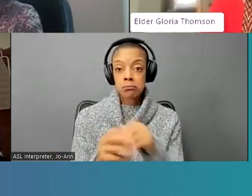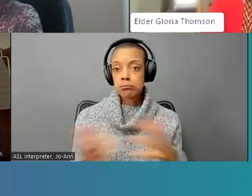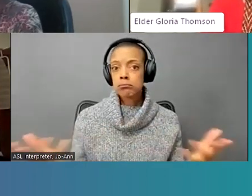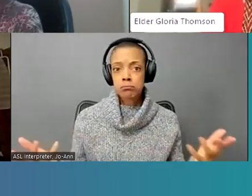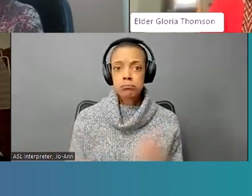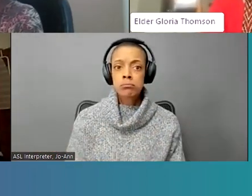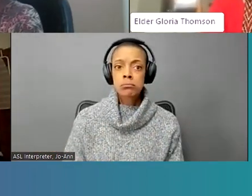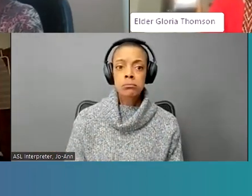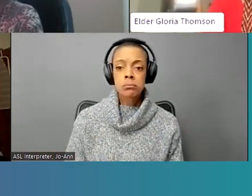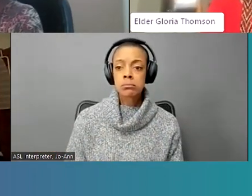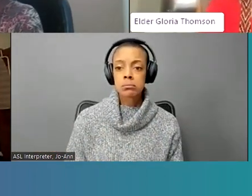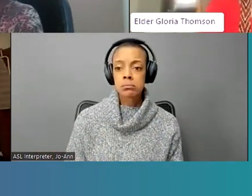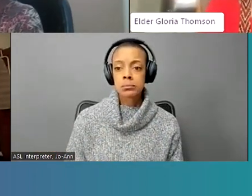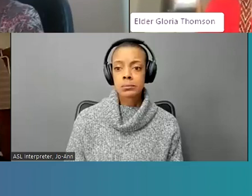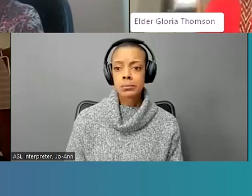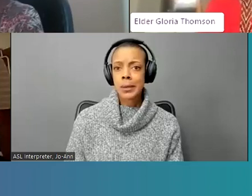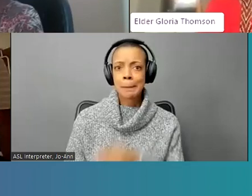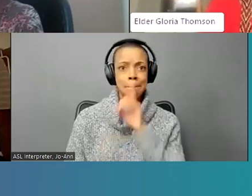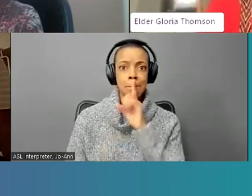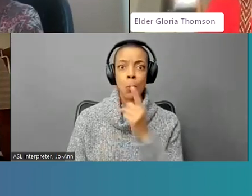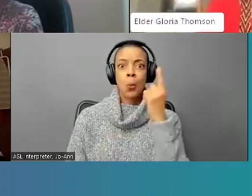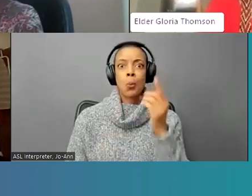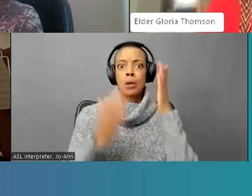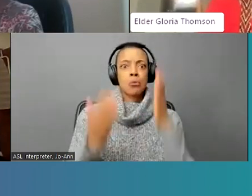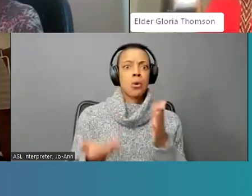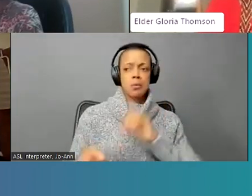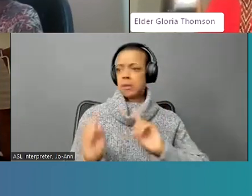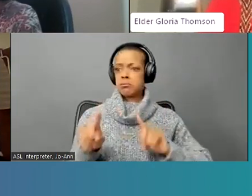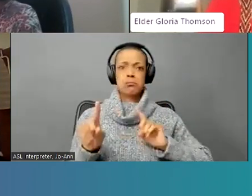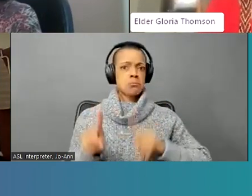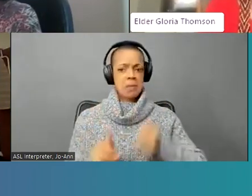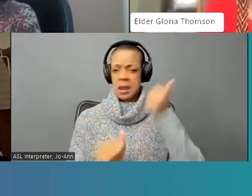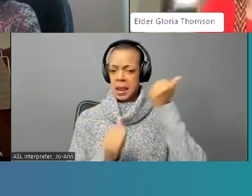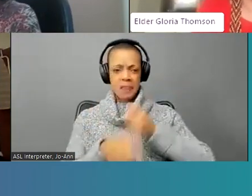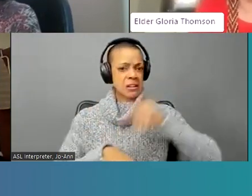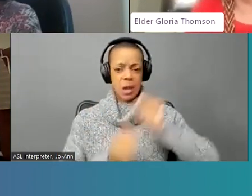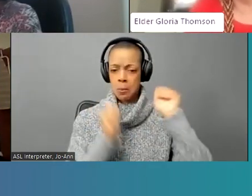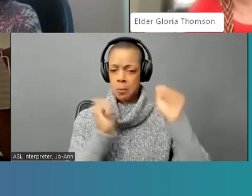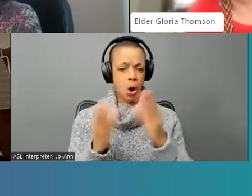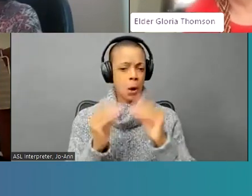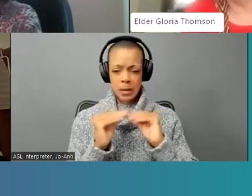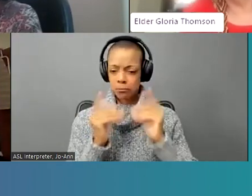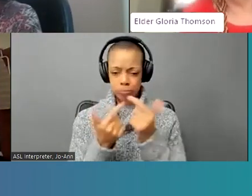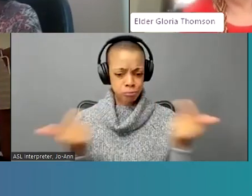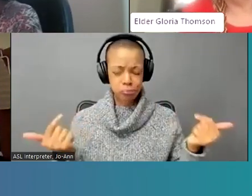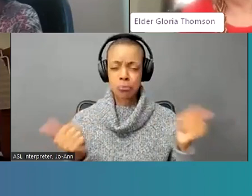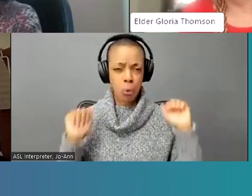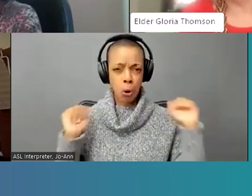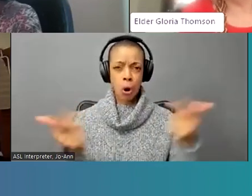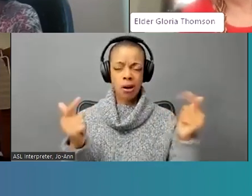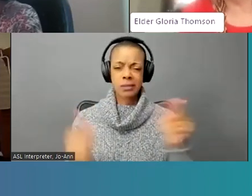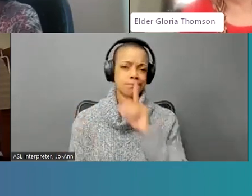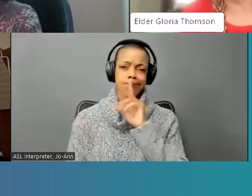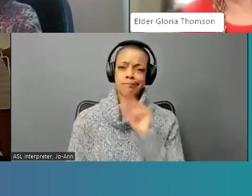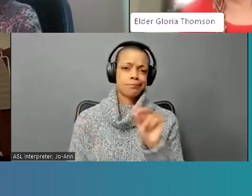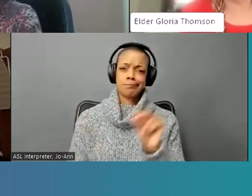that there's one person that can say I'm there all the time for the meetings or the gatherings, you know,